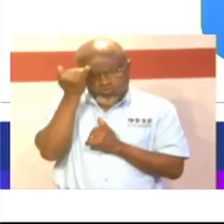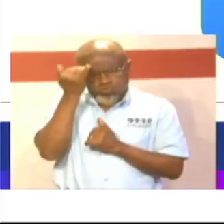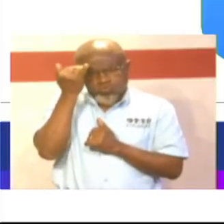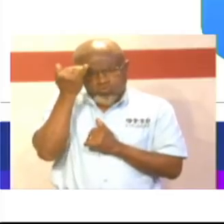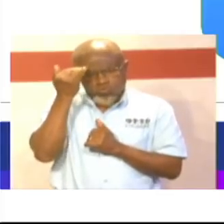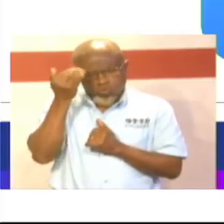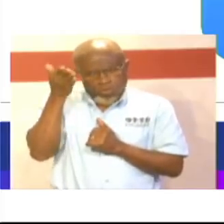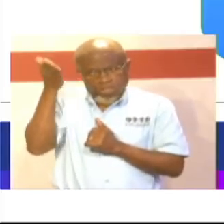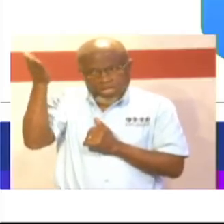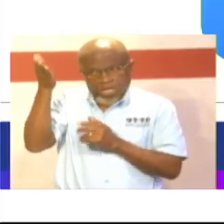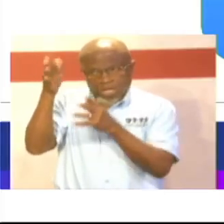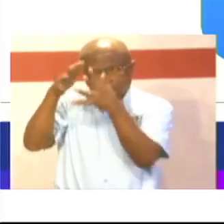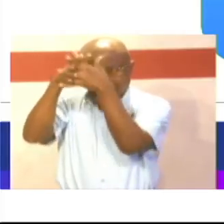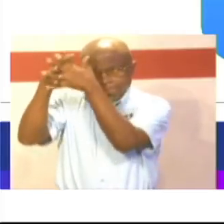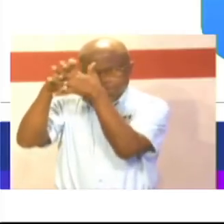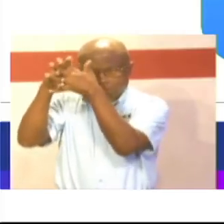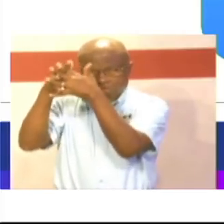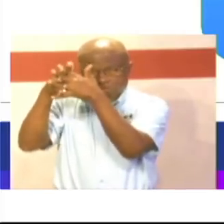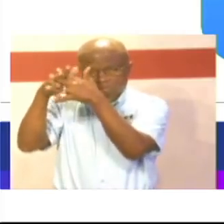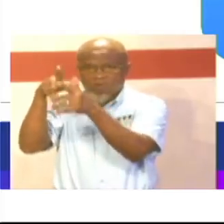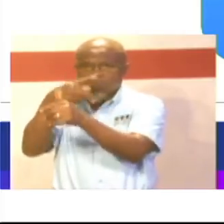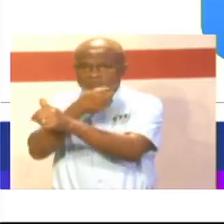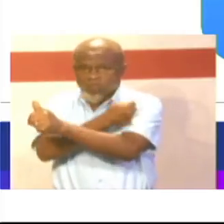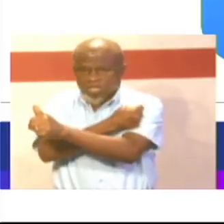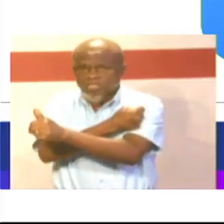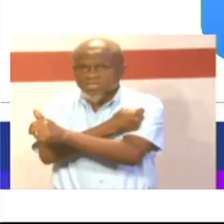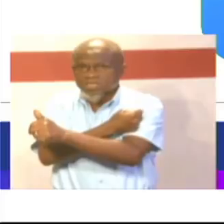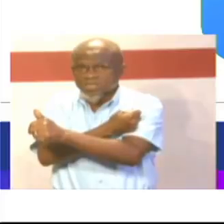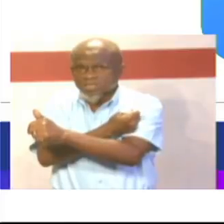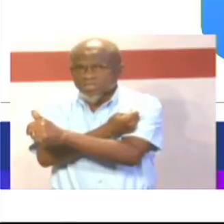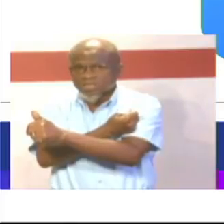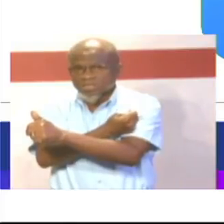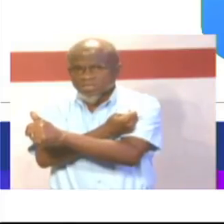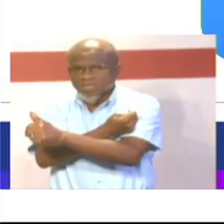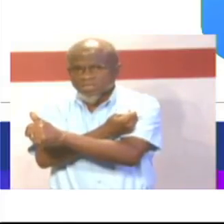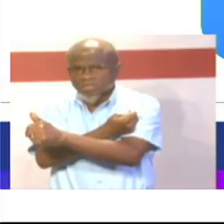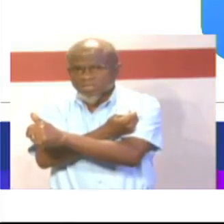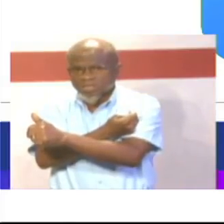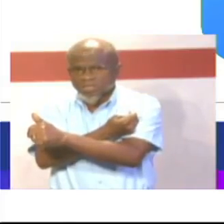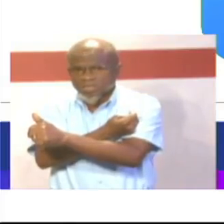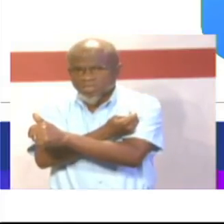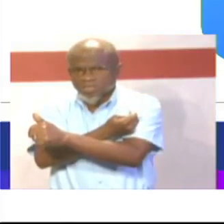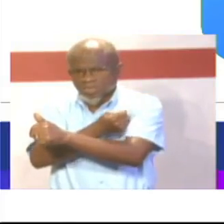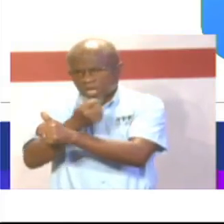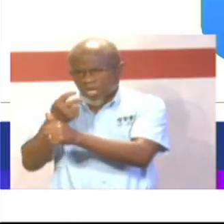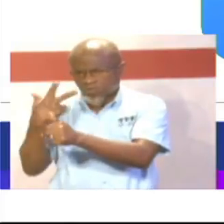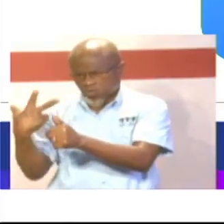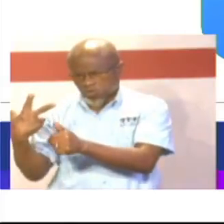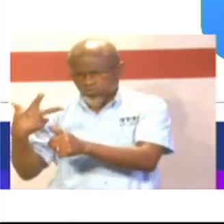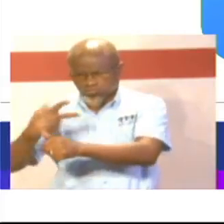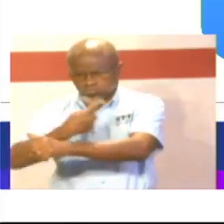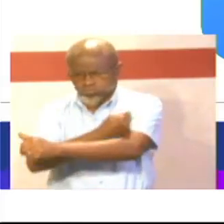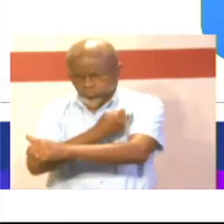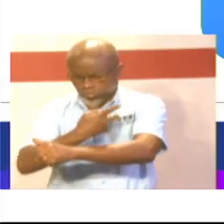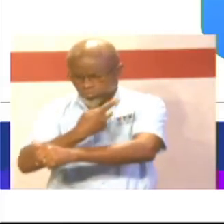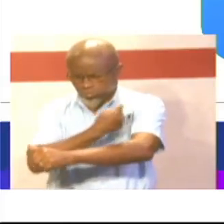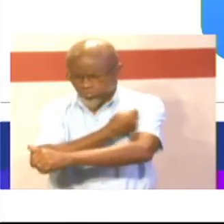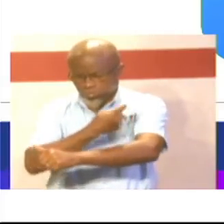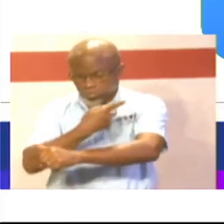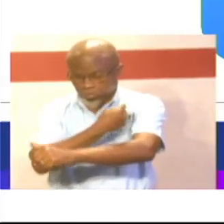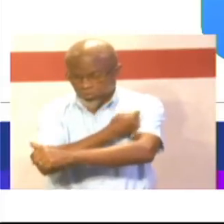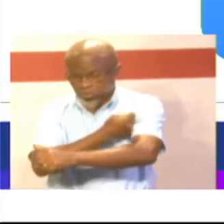the US that vaccines take to have booster shots. Can you confirm, debunk,